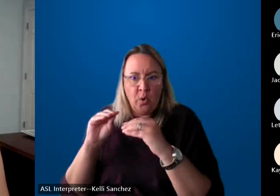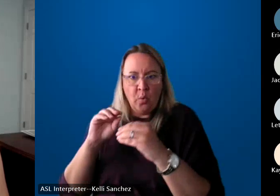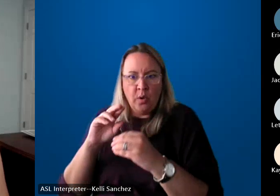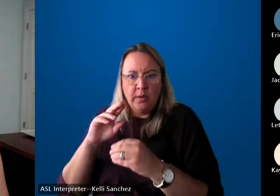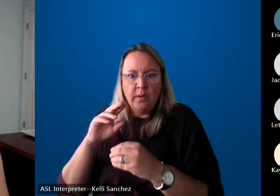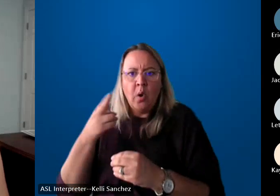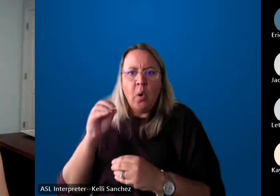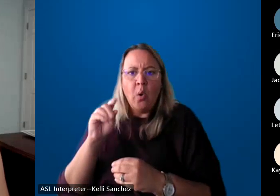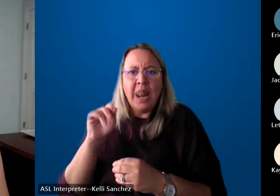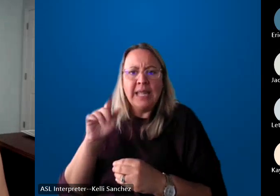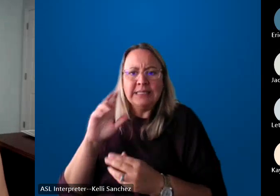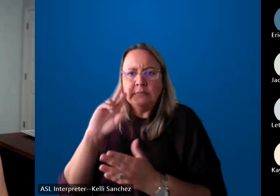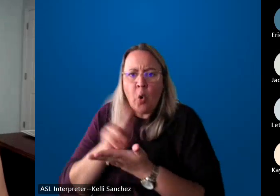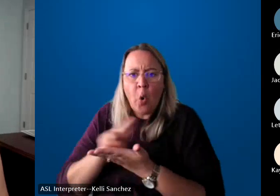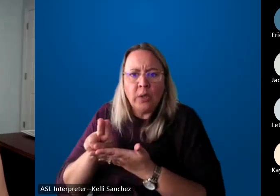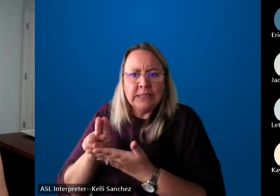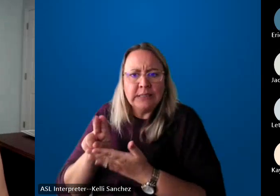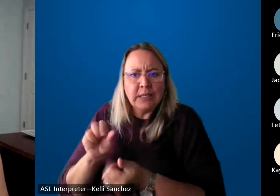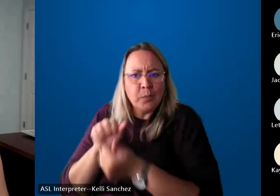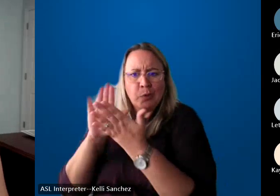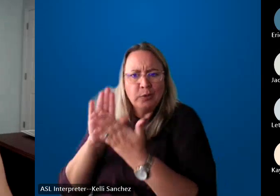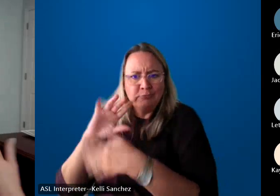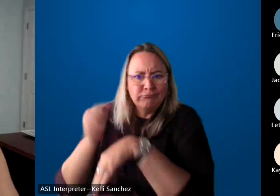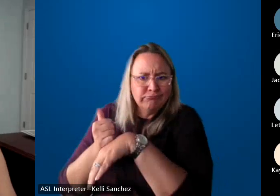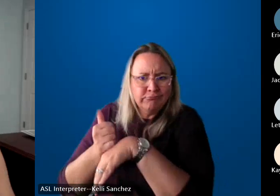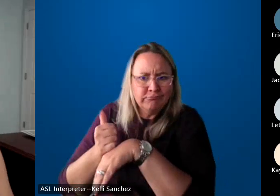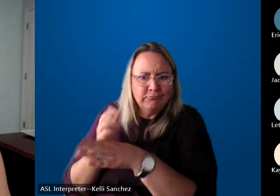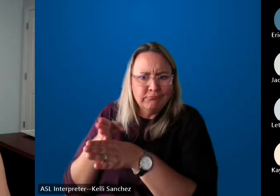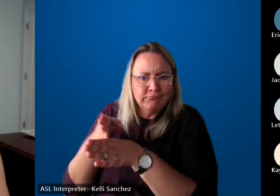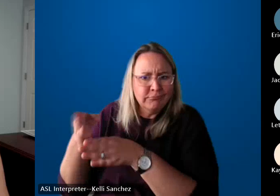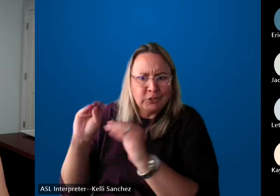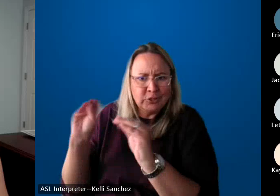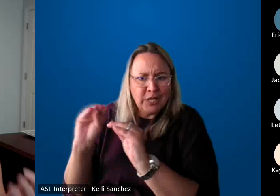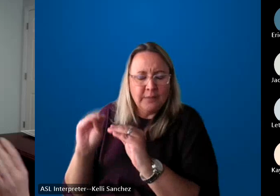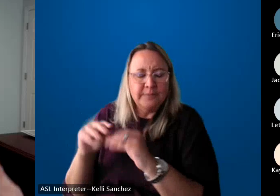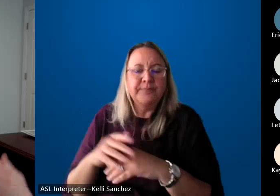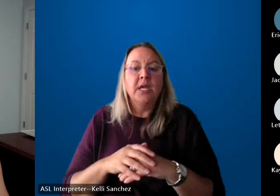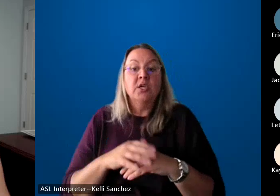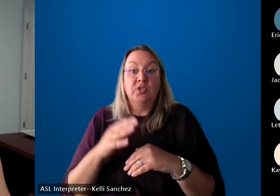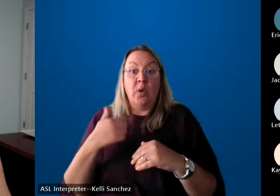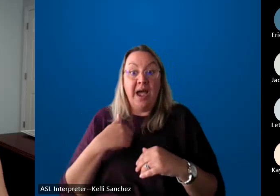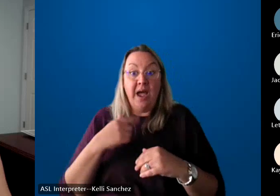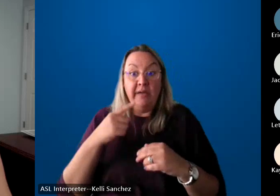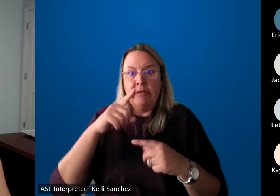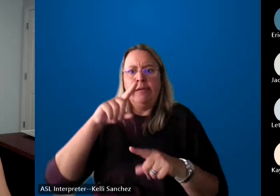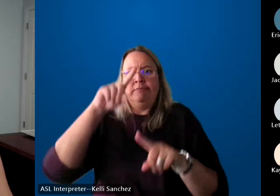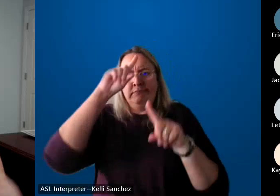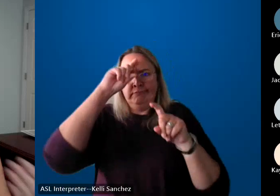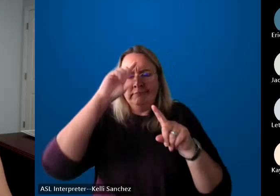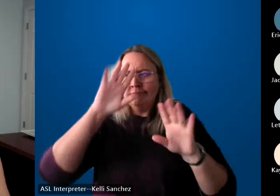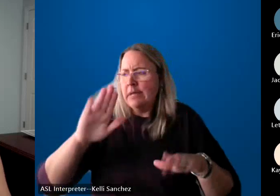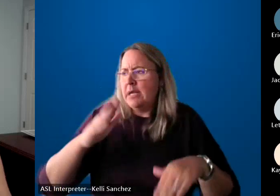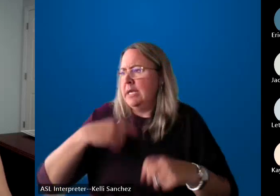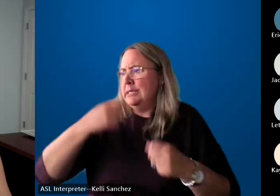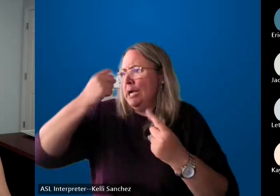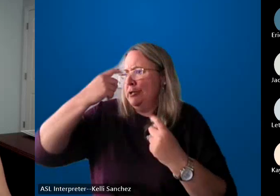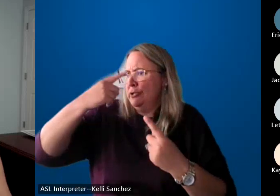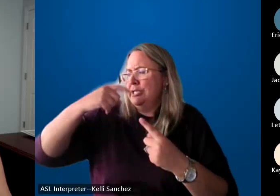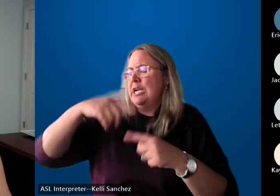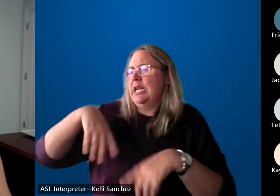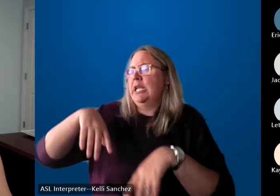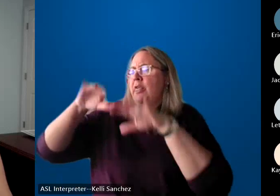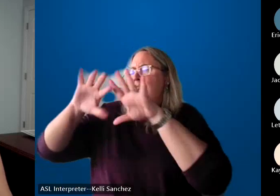Um, and so some of the questions that I've raised is like understanding sort of the framework that Jean was